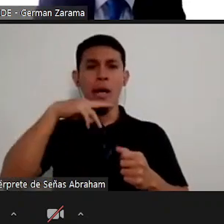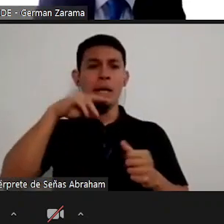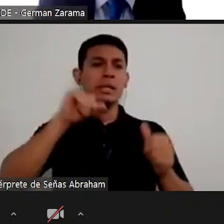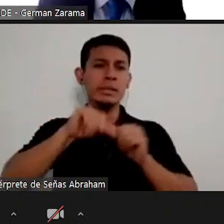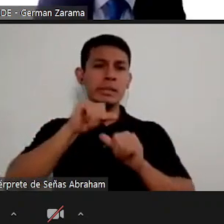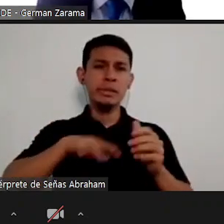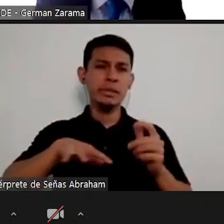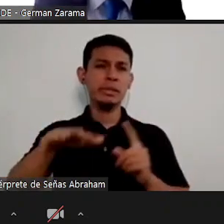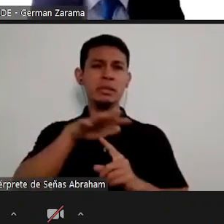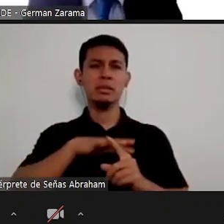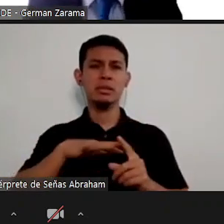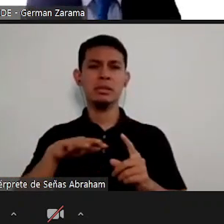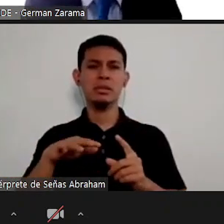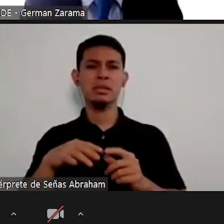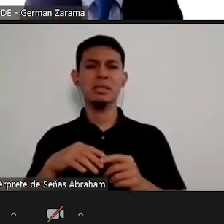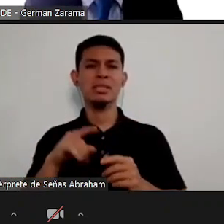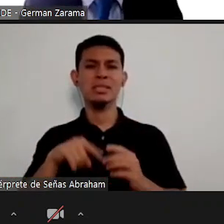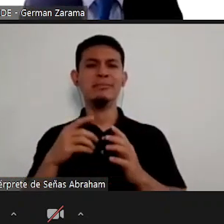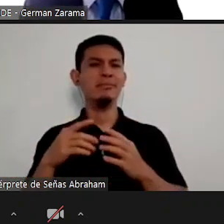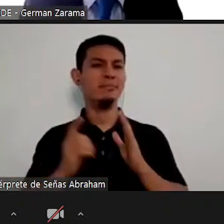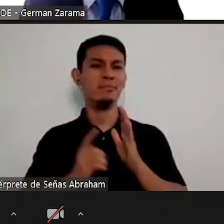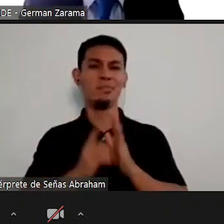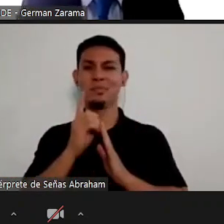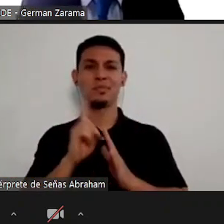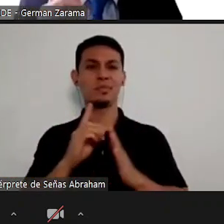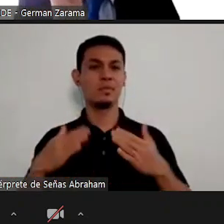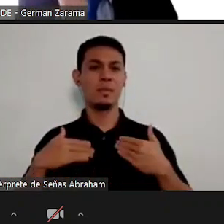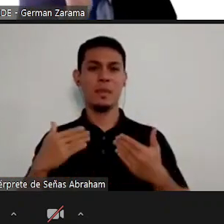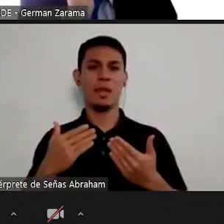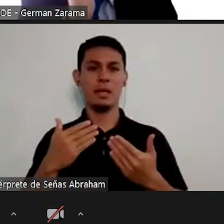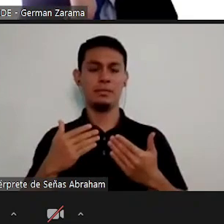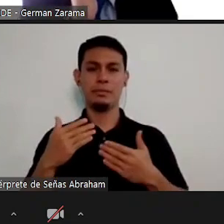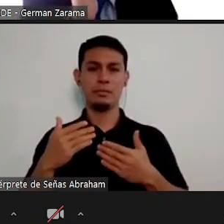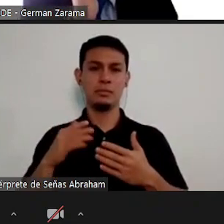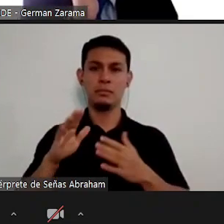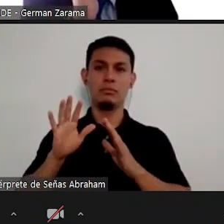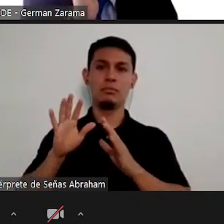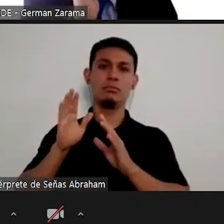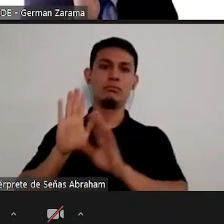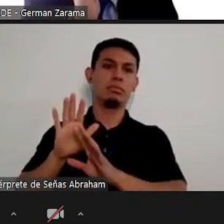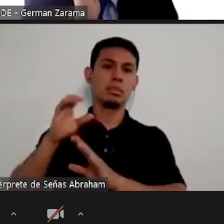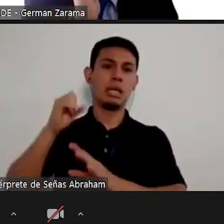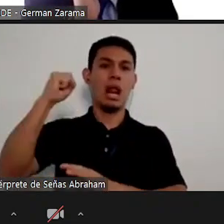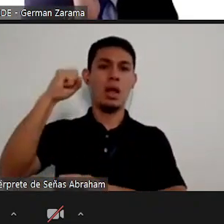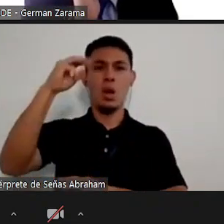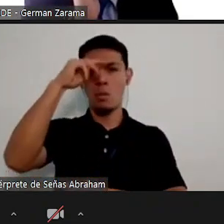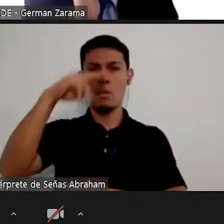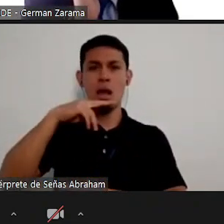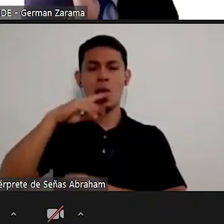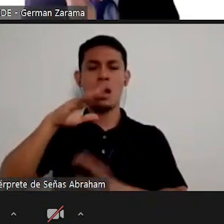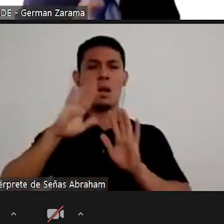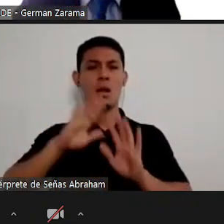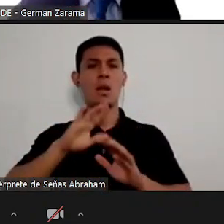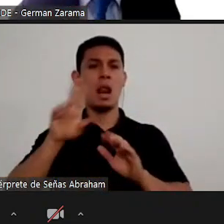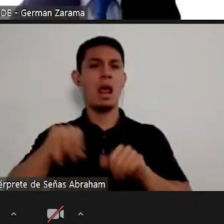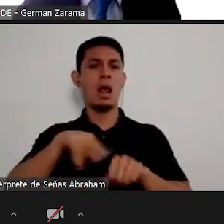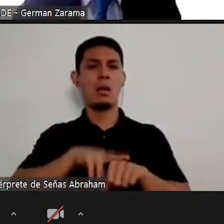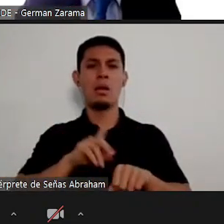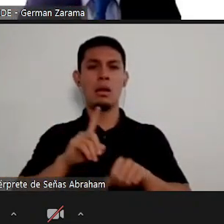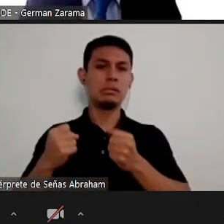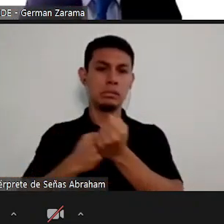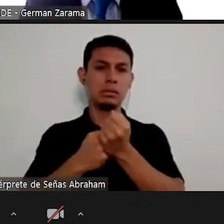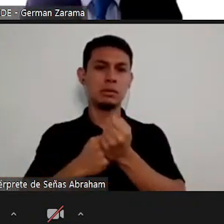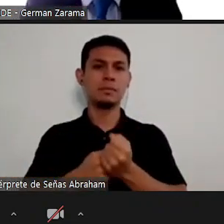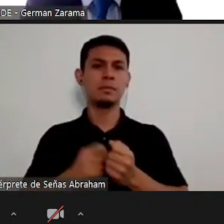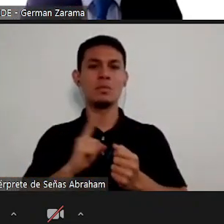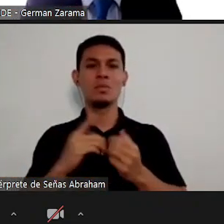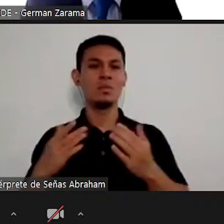social and emergency cannot front that our